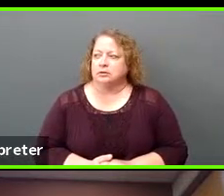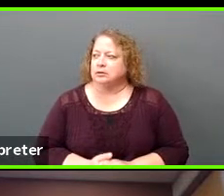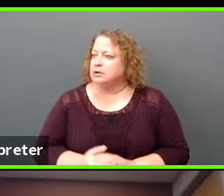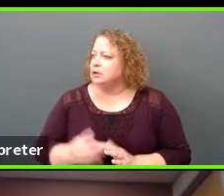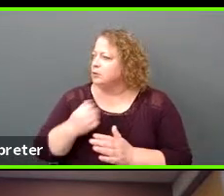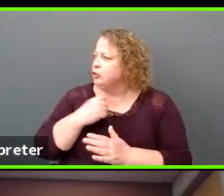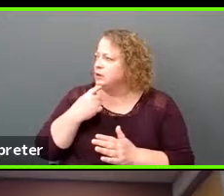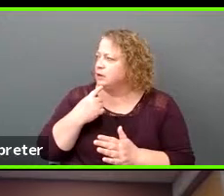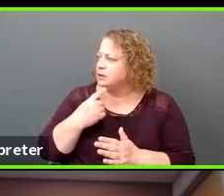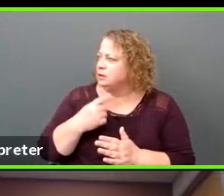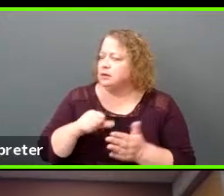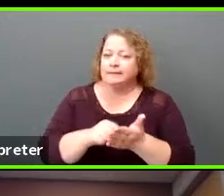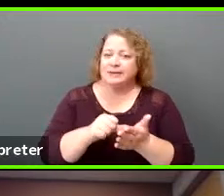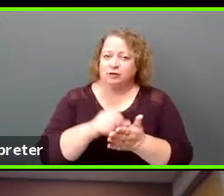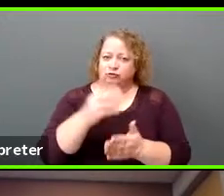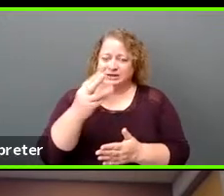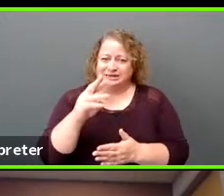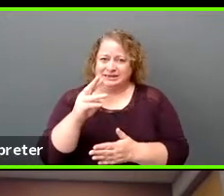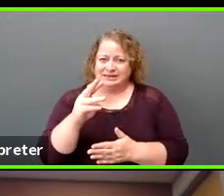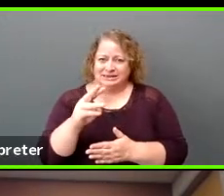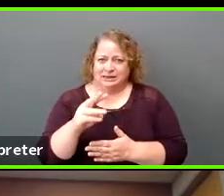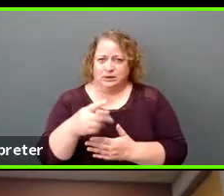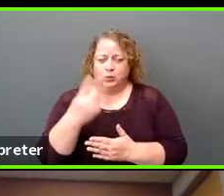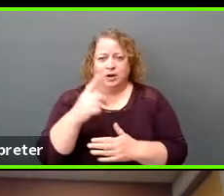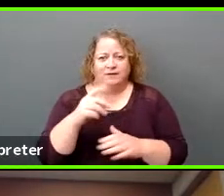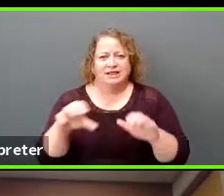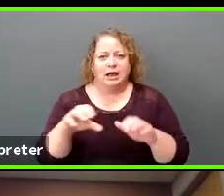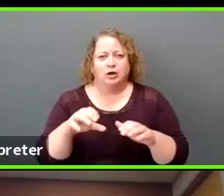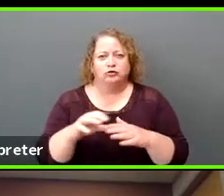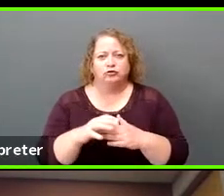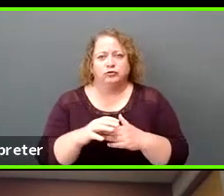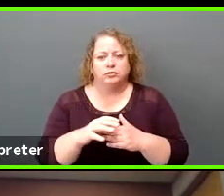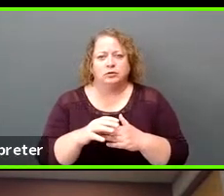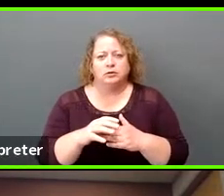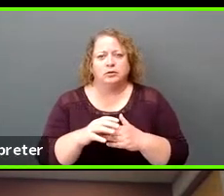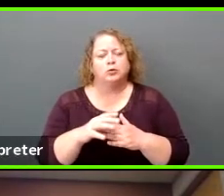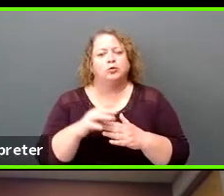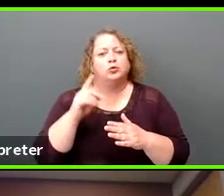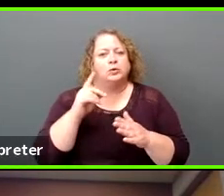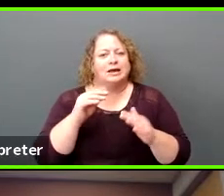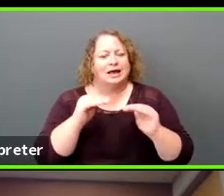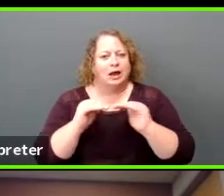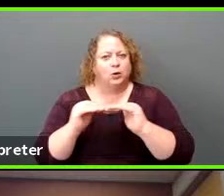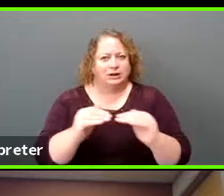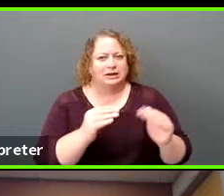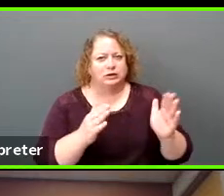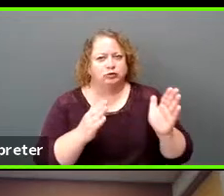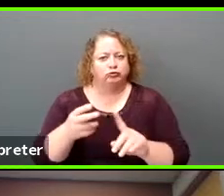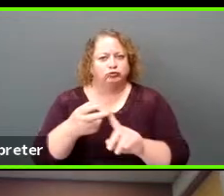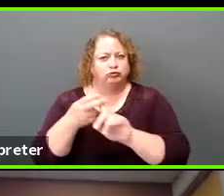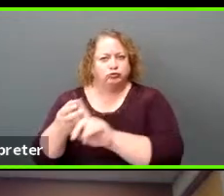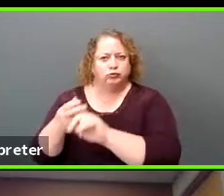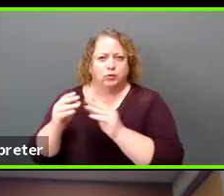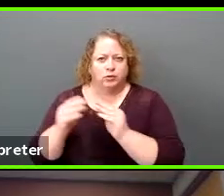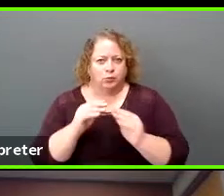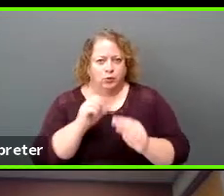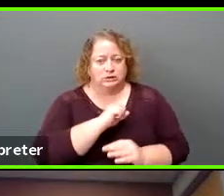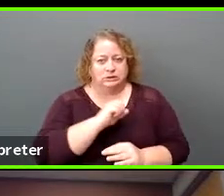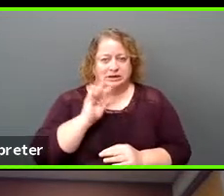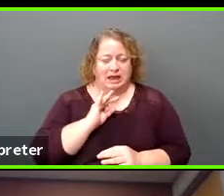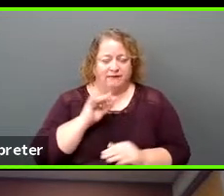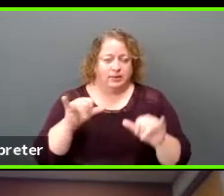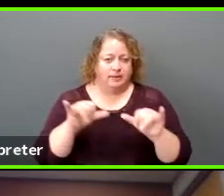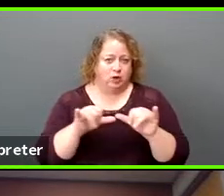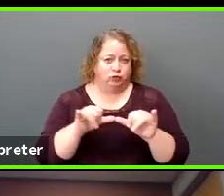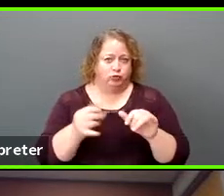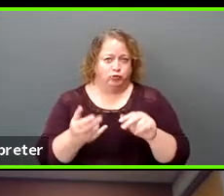Sorry, can you repeat that question there? Yeah, so for page 16, one of the actions was to implement strategies to recruit and retain more diverse staff. And the measurement